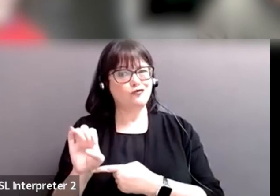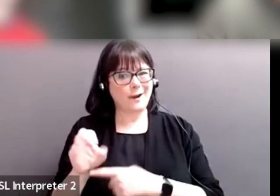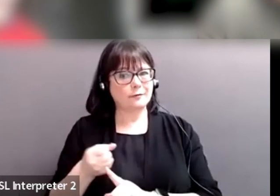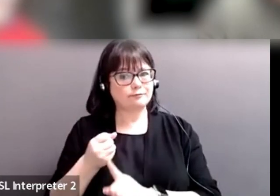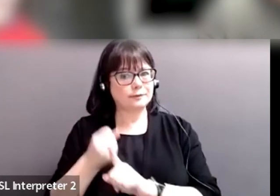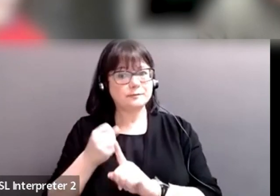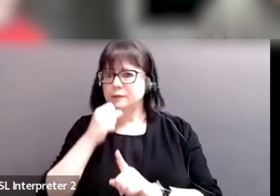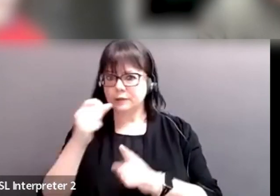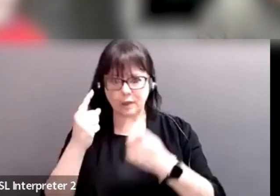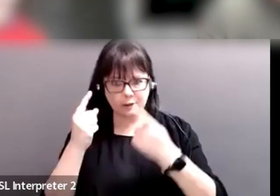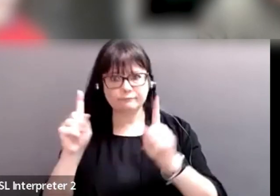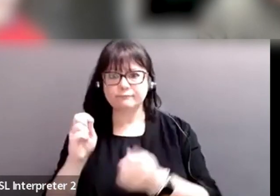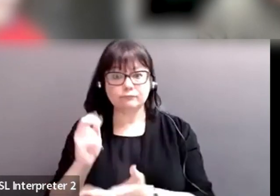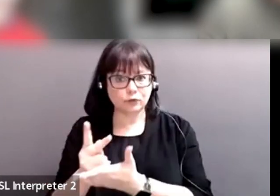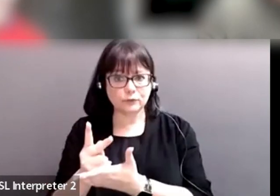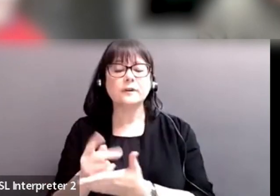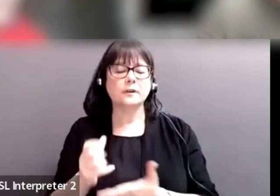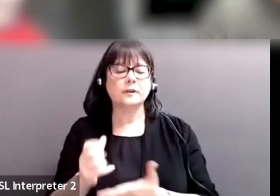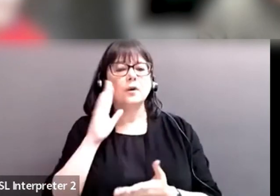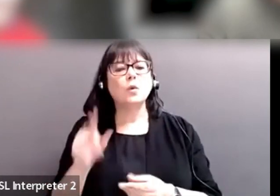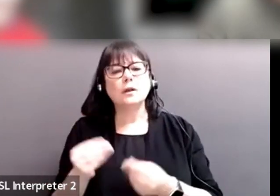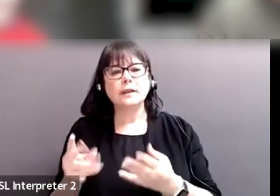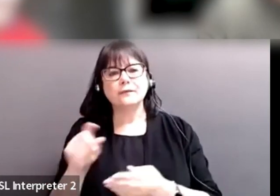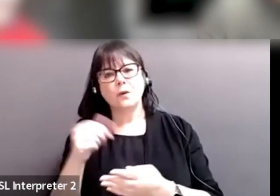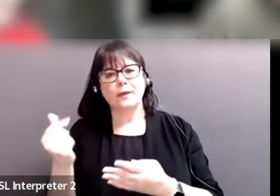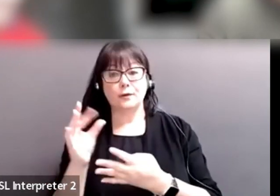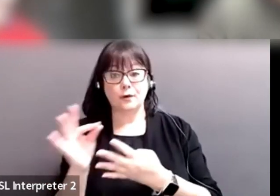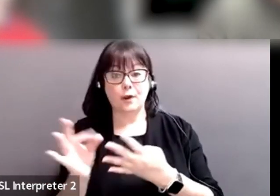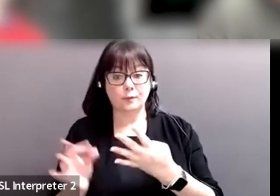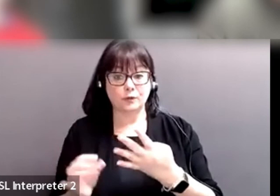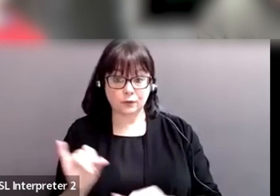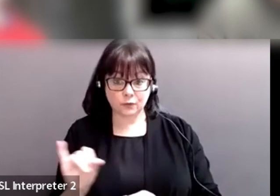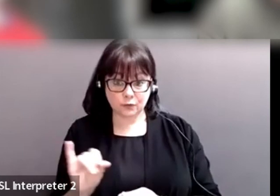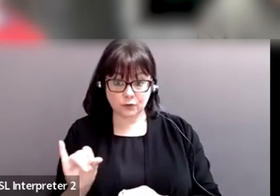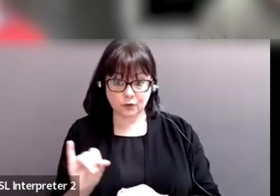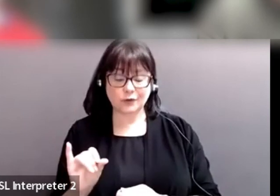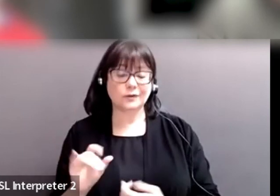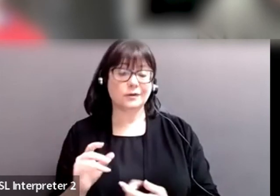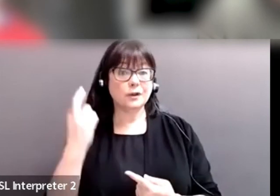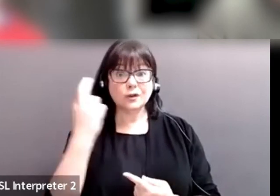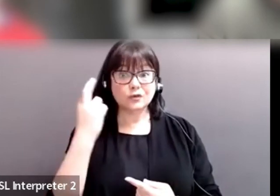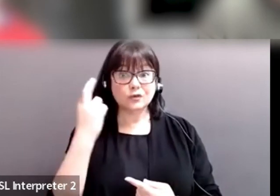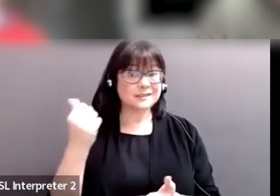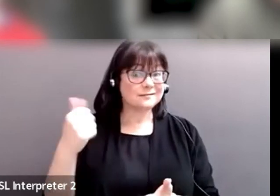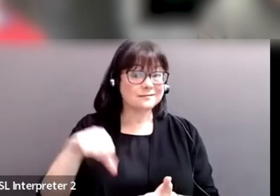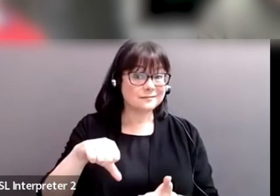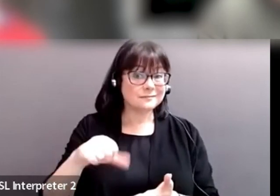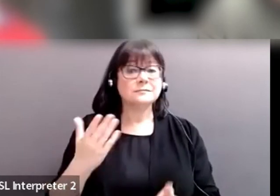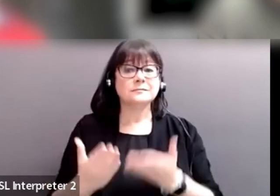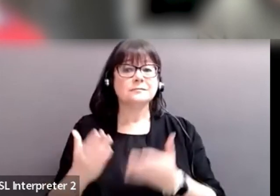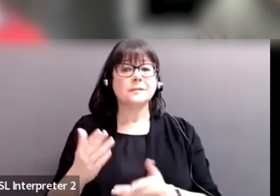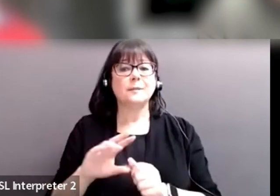always offer an alternative as well. So we'll usually go over the reasons why it was declined, and then we'll have an alternative that will be a better